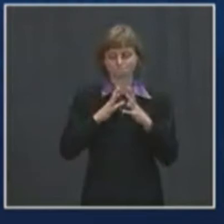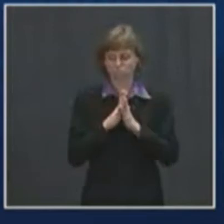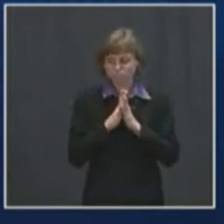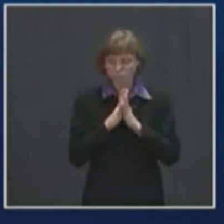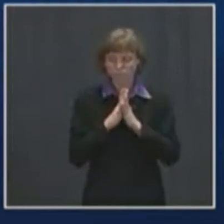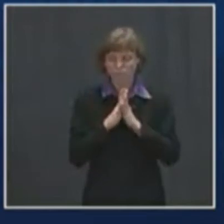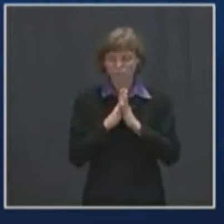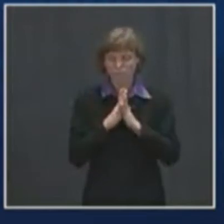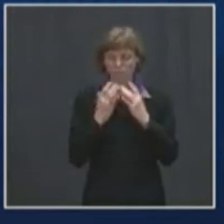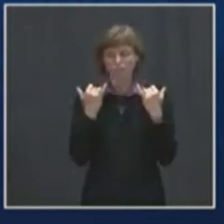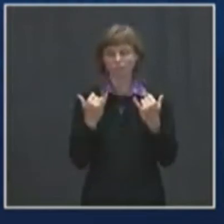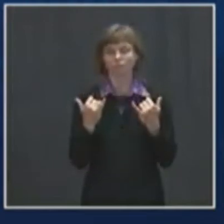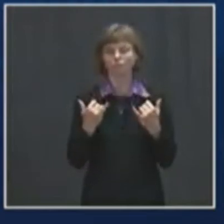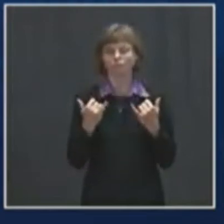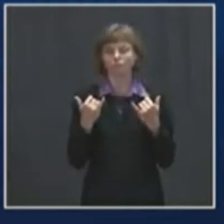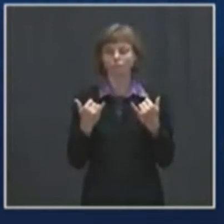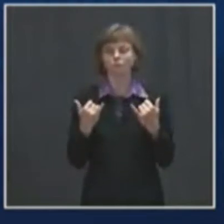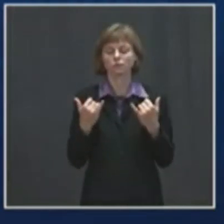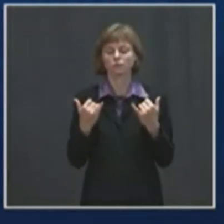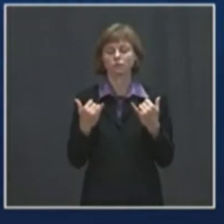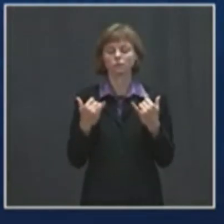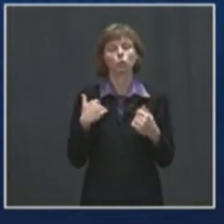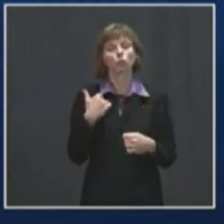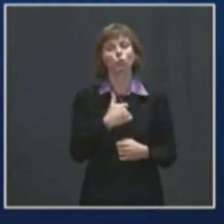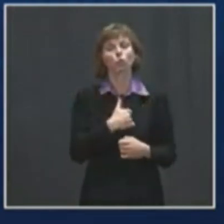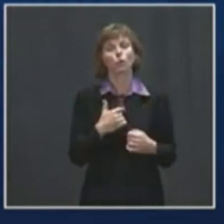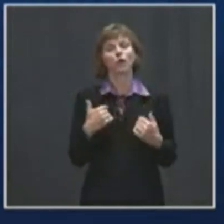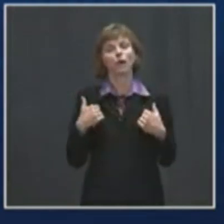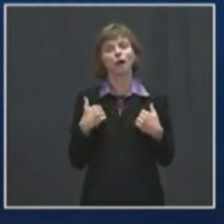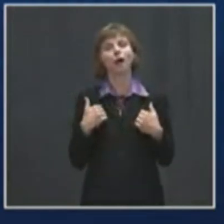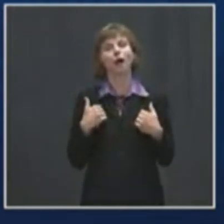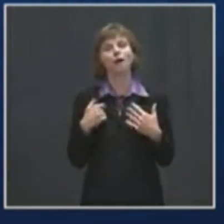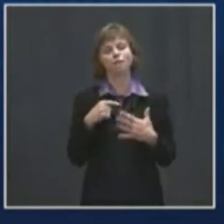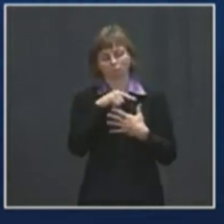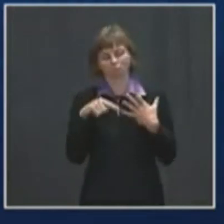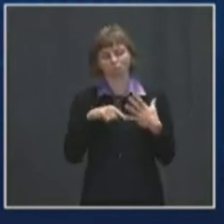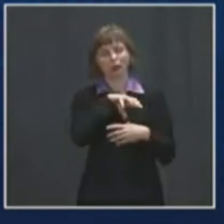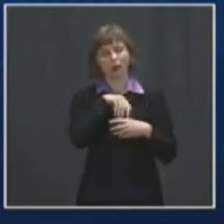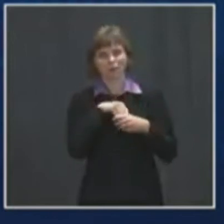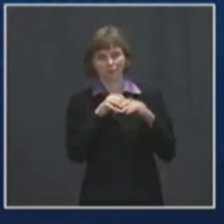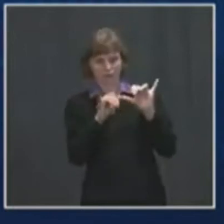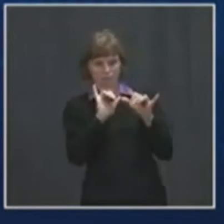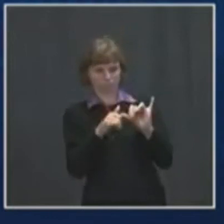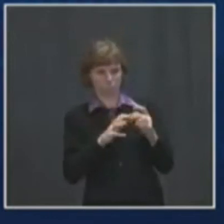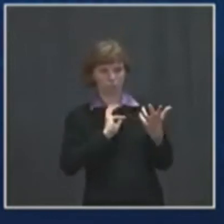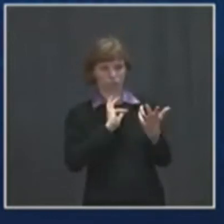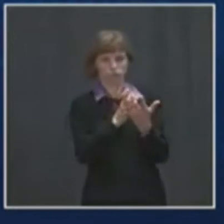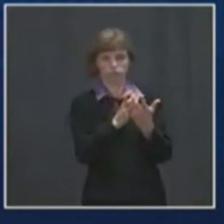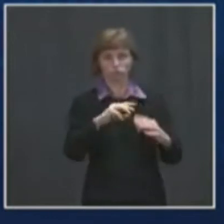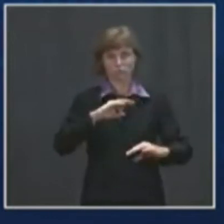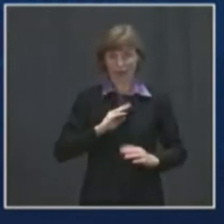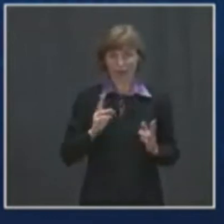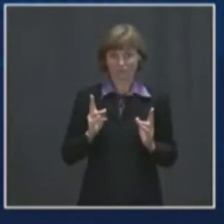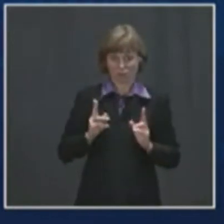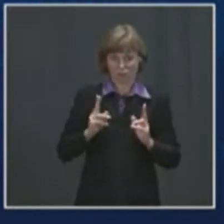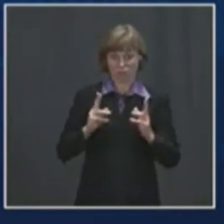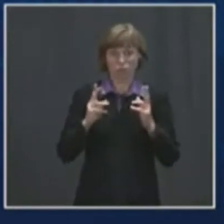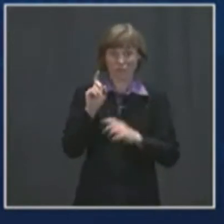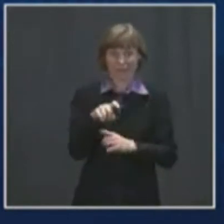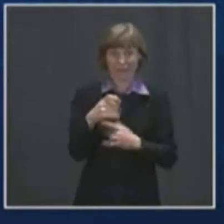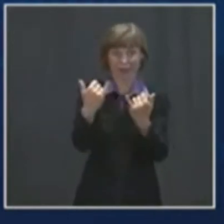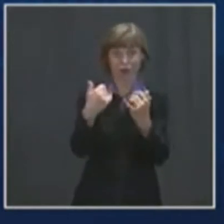right now, we're really at a point where we have a package that is calibrated to meet the urgency of the moment. And that's the